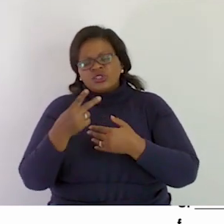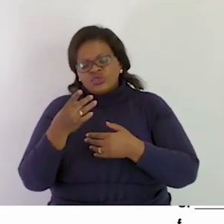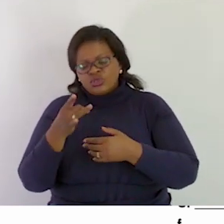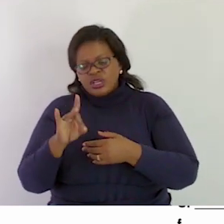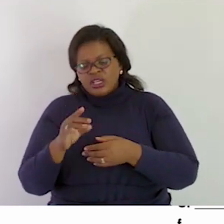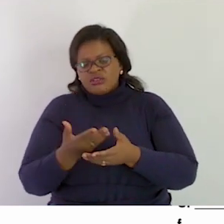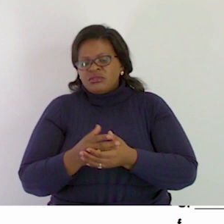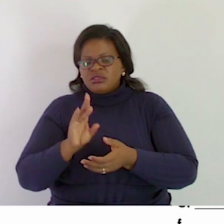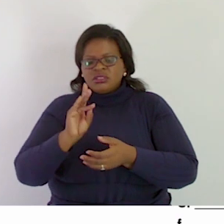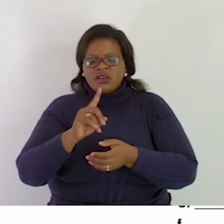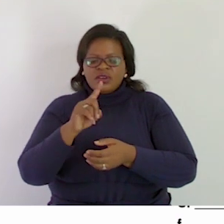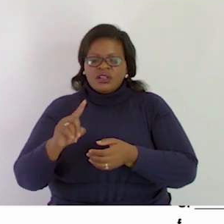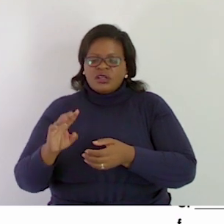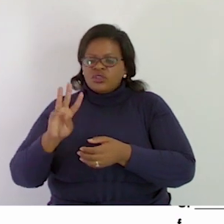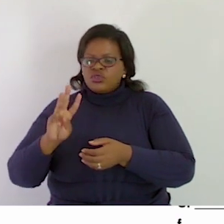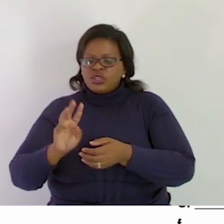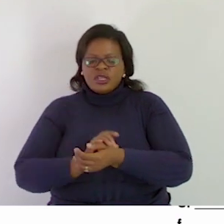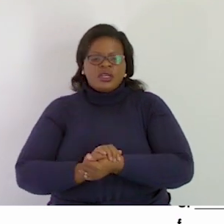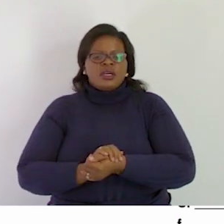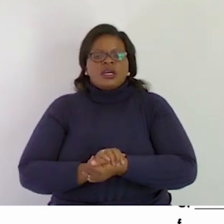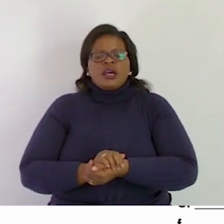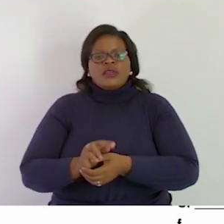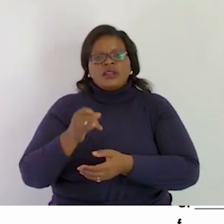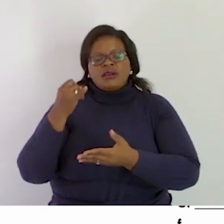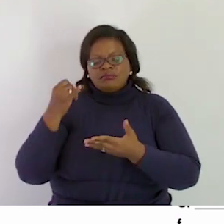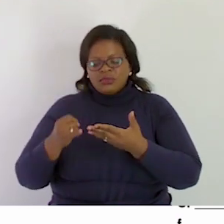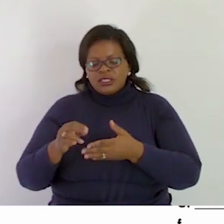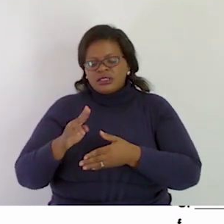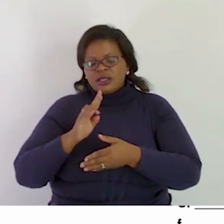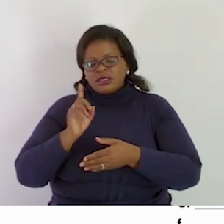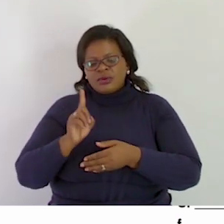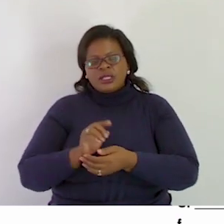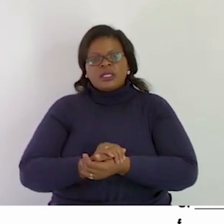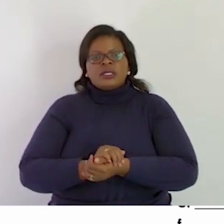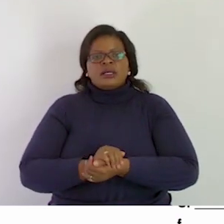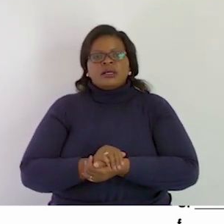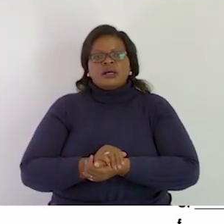to 3, then I get what, then the final answer will be what, without